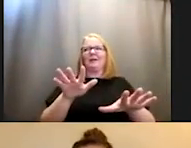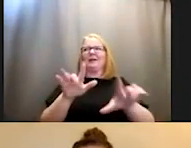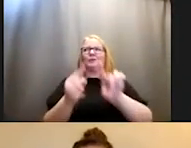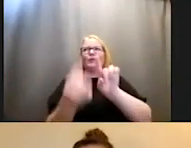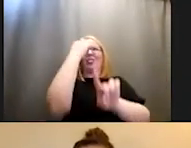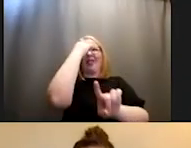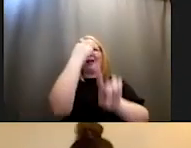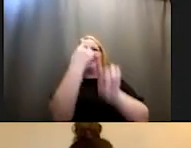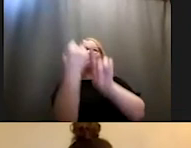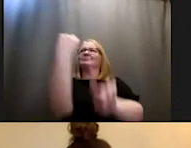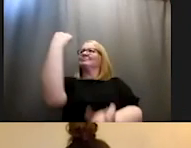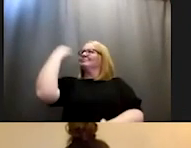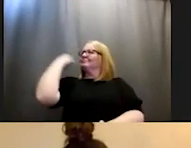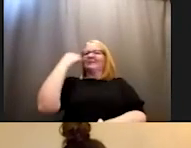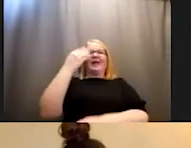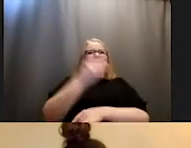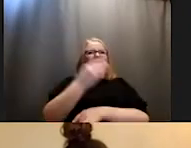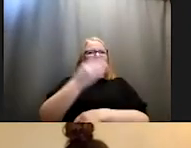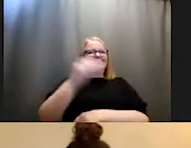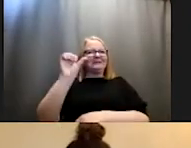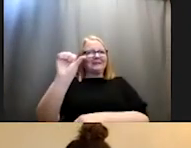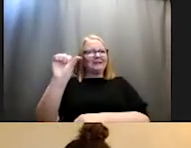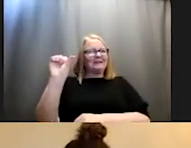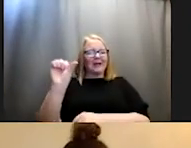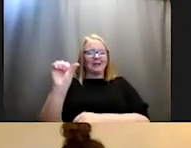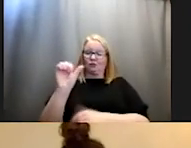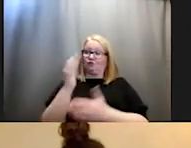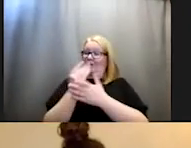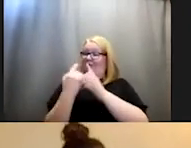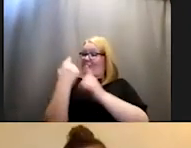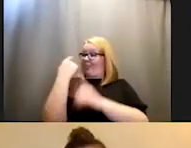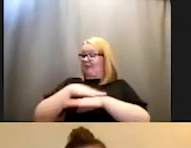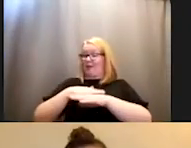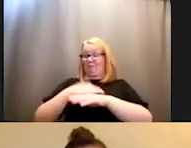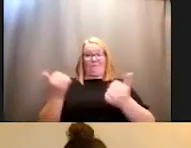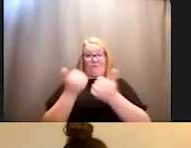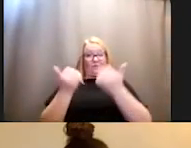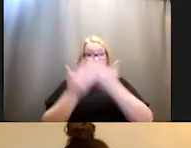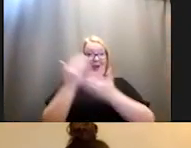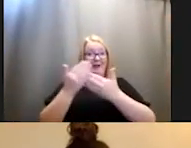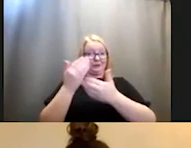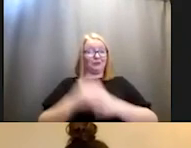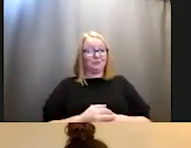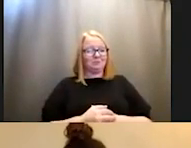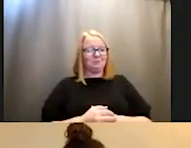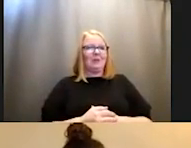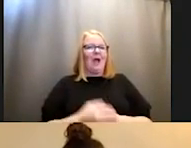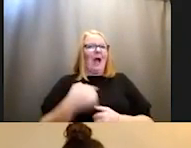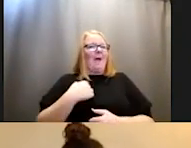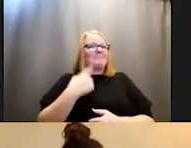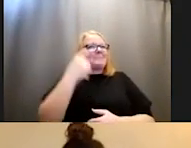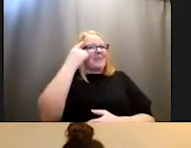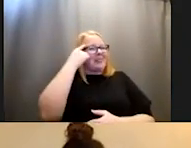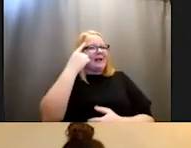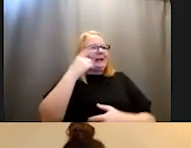design approach was back in 1966. So to conclude, because I'm mindful we need to leave some time for questions,